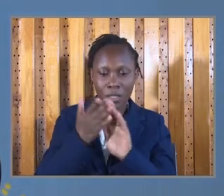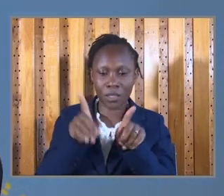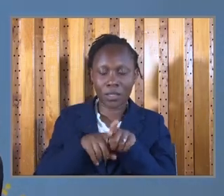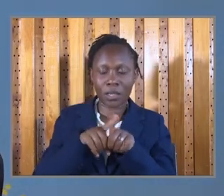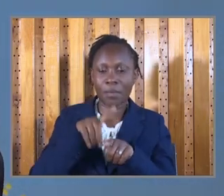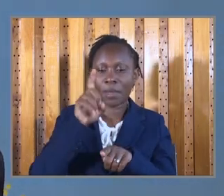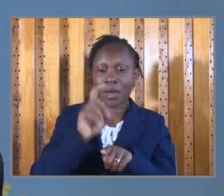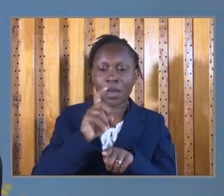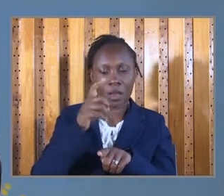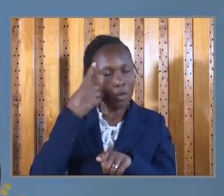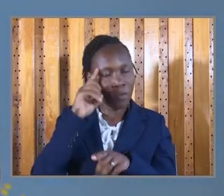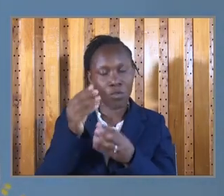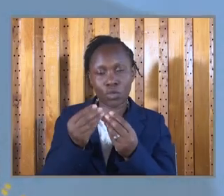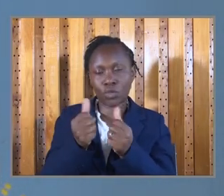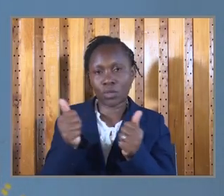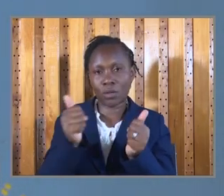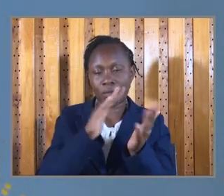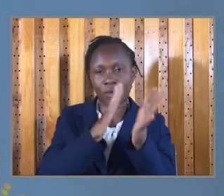climate change.